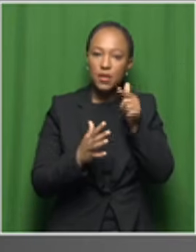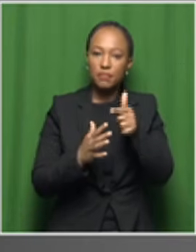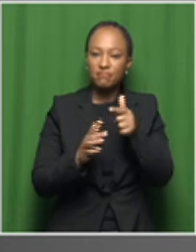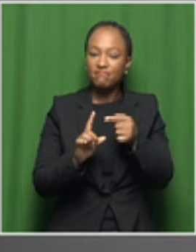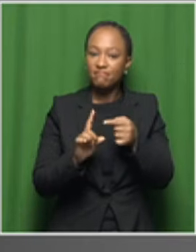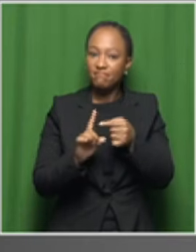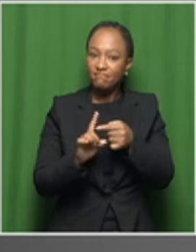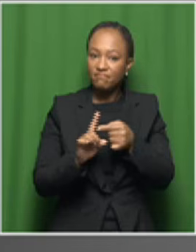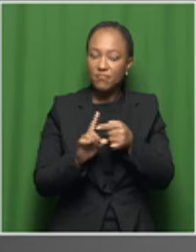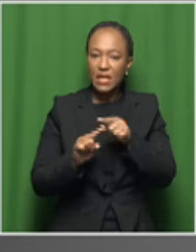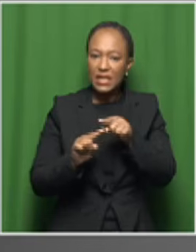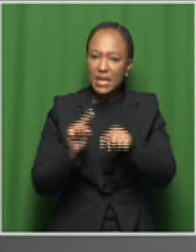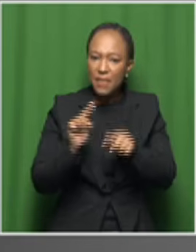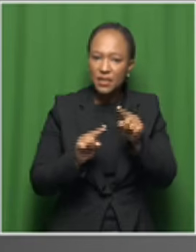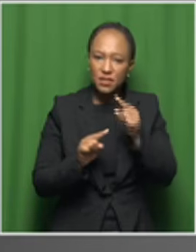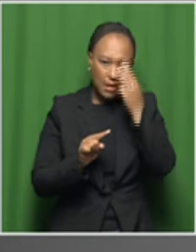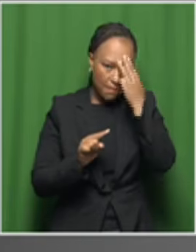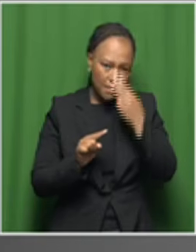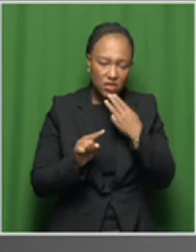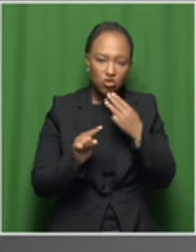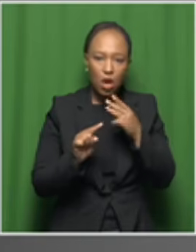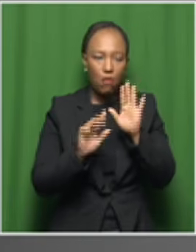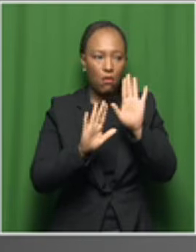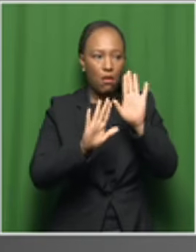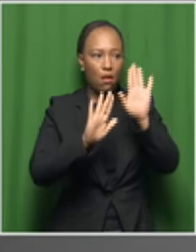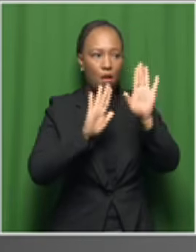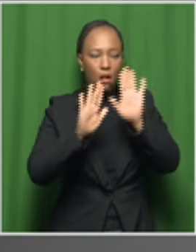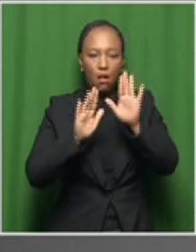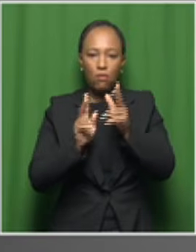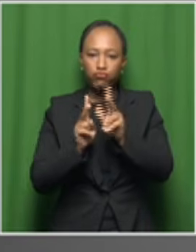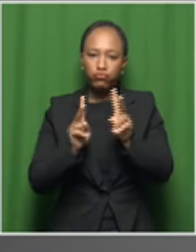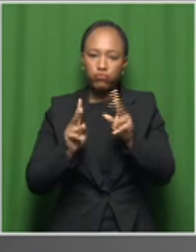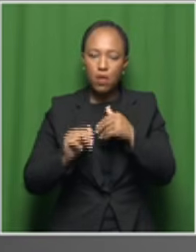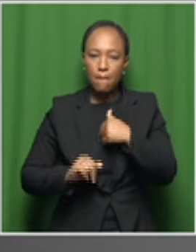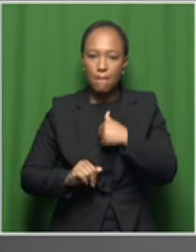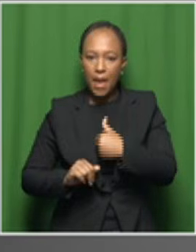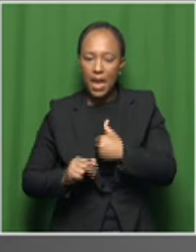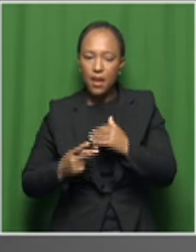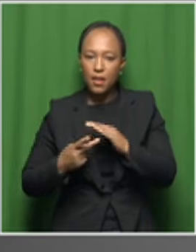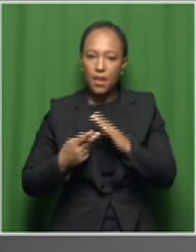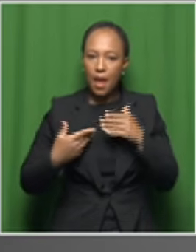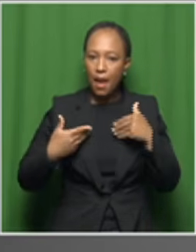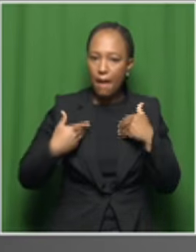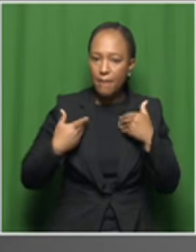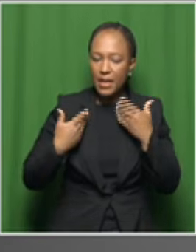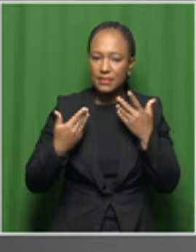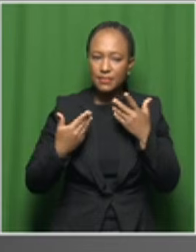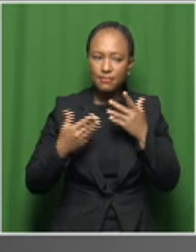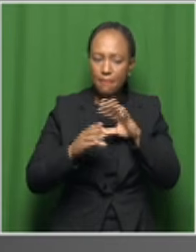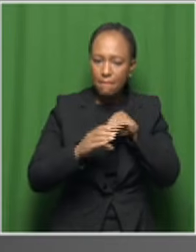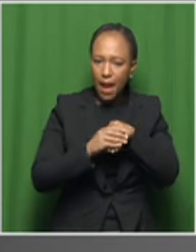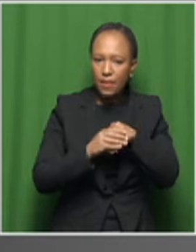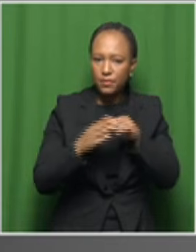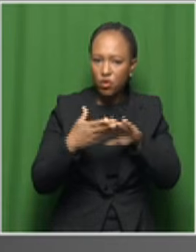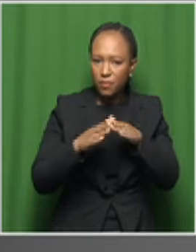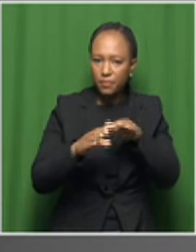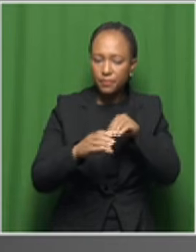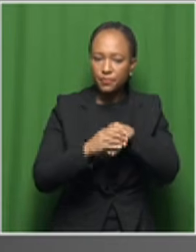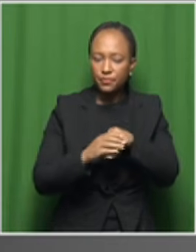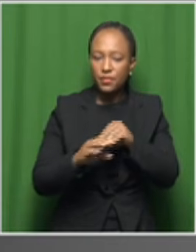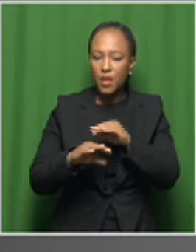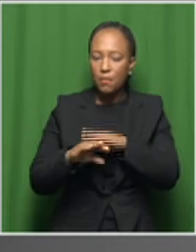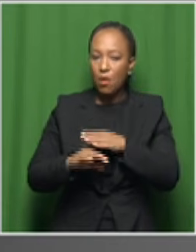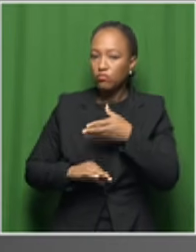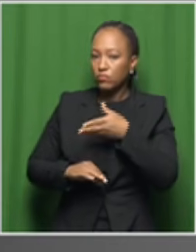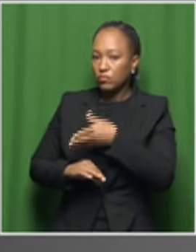range of images, they're multi-layered, and they tell stories of both pain and happiness that is part of her community. And she joins us here in studio this morning to chat a little bit